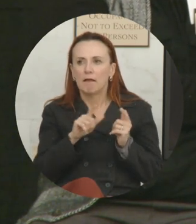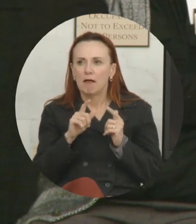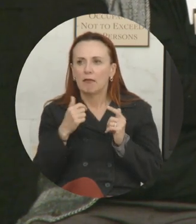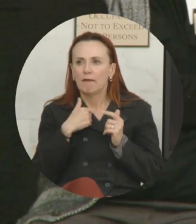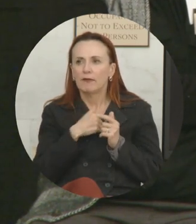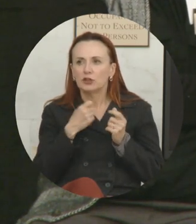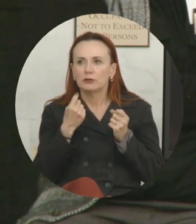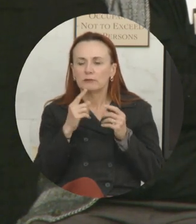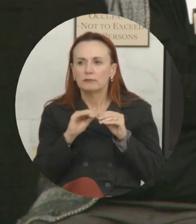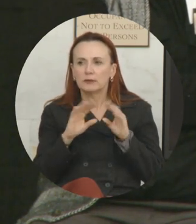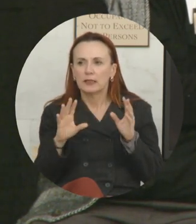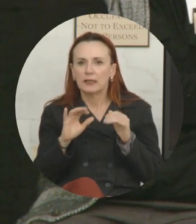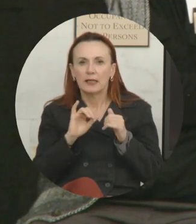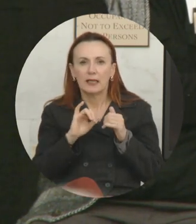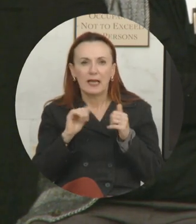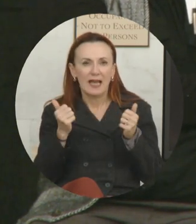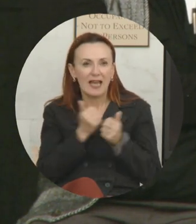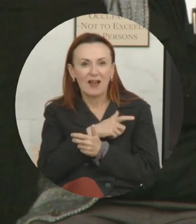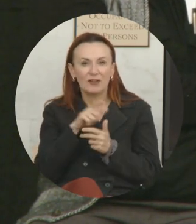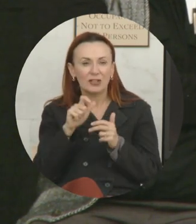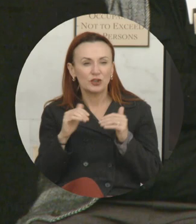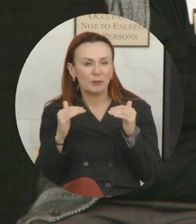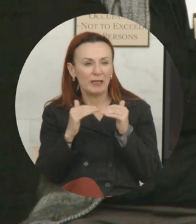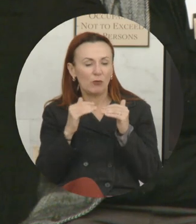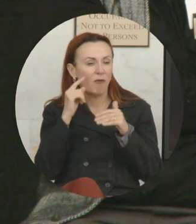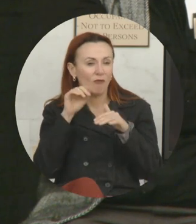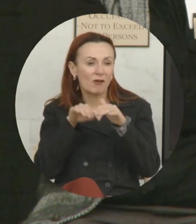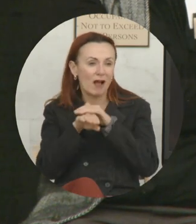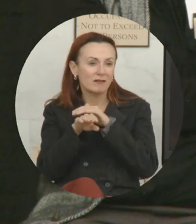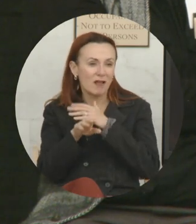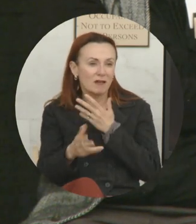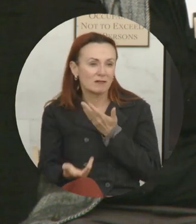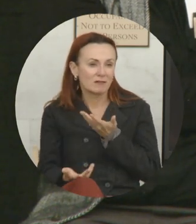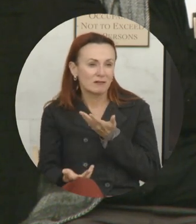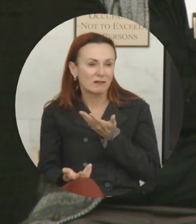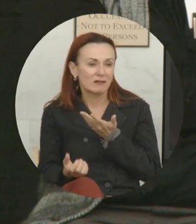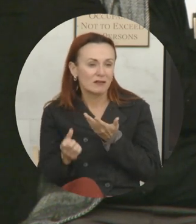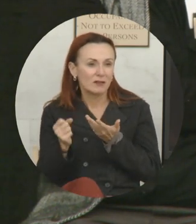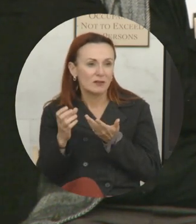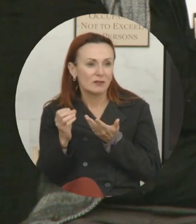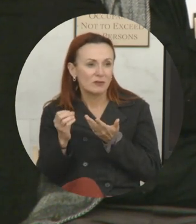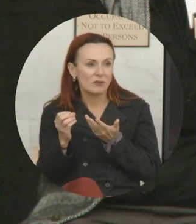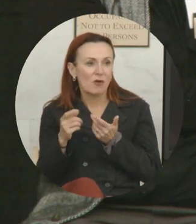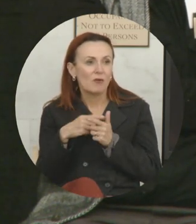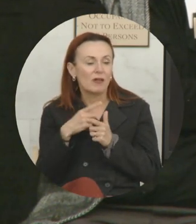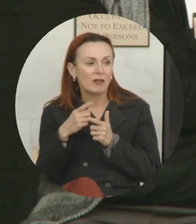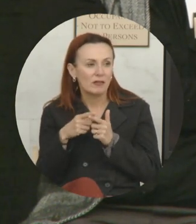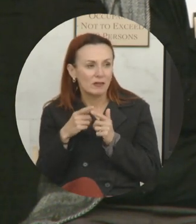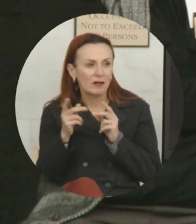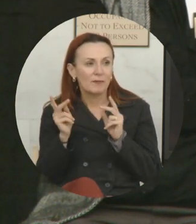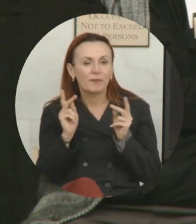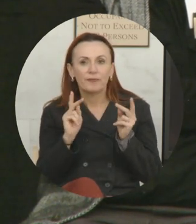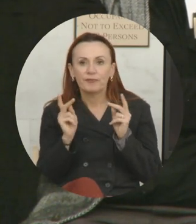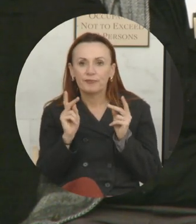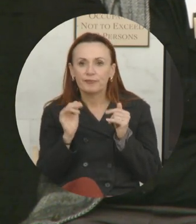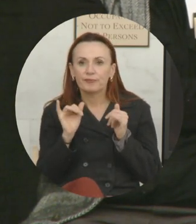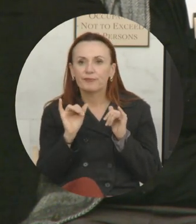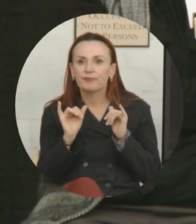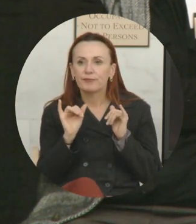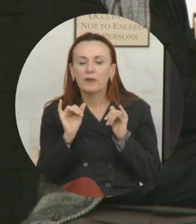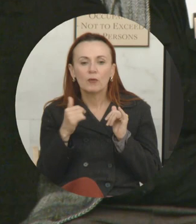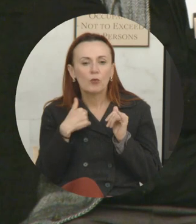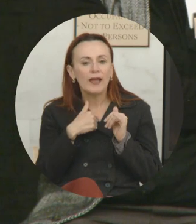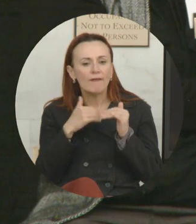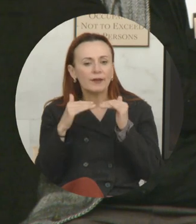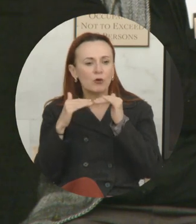make everything equal in terms of access so that we can get to a point where there's equality in terms